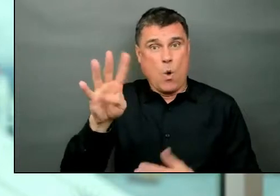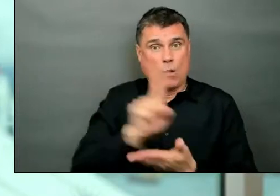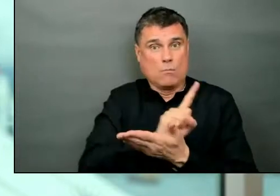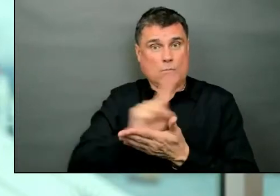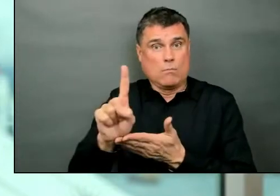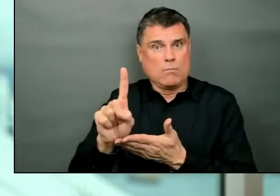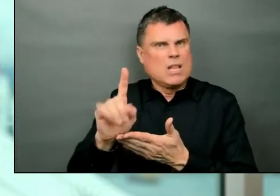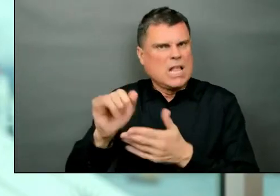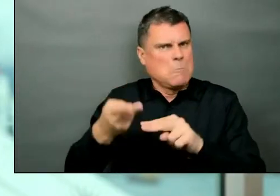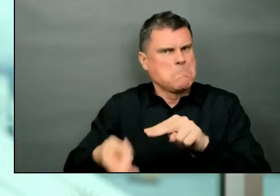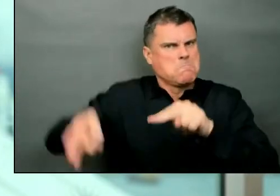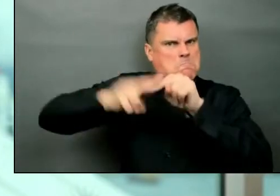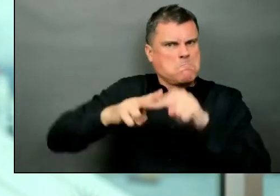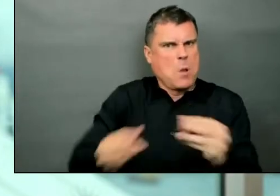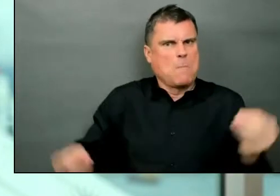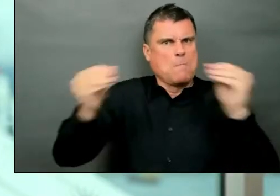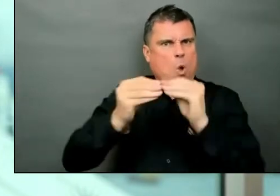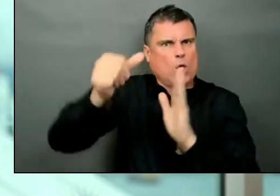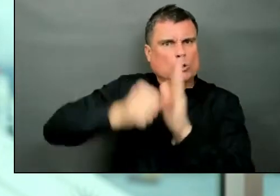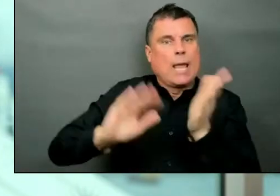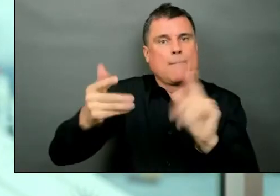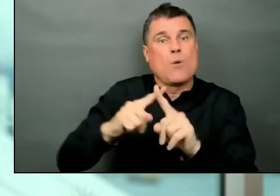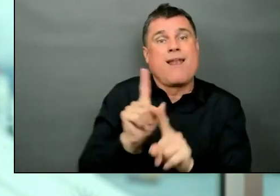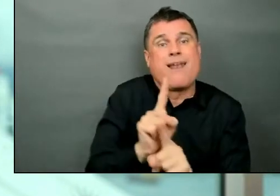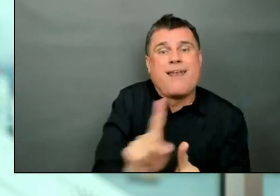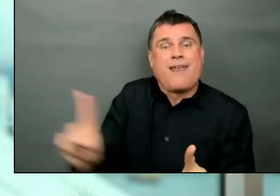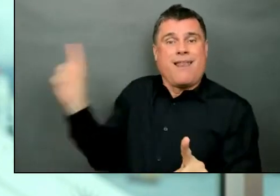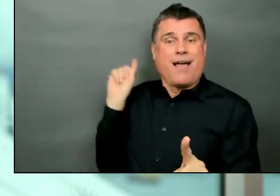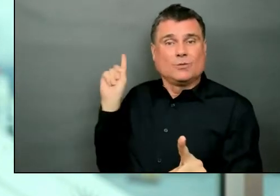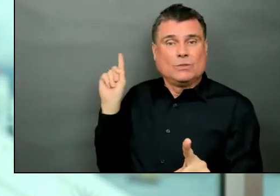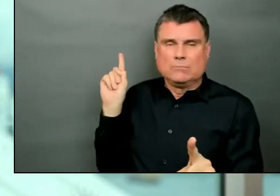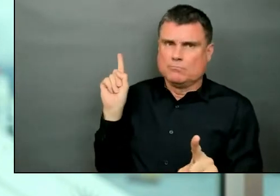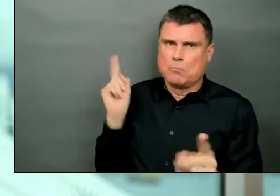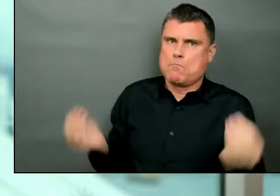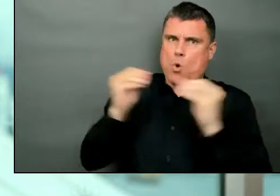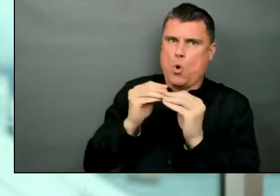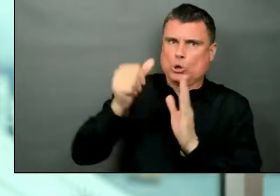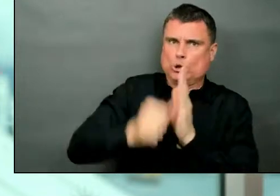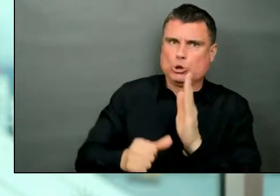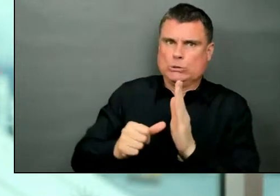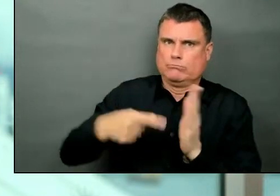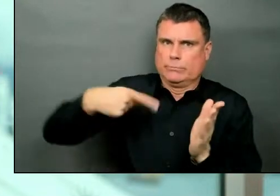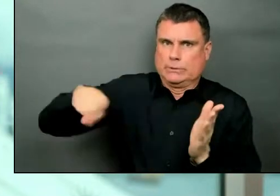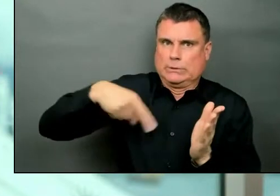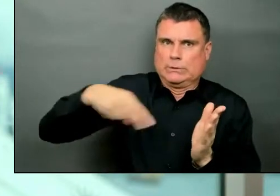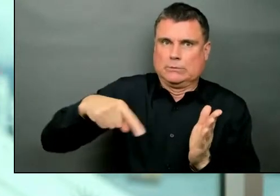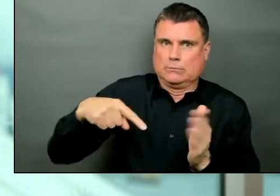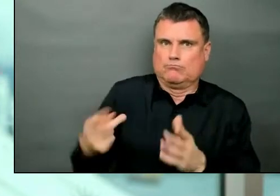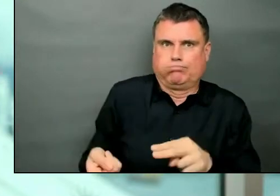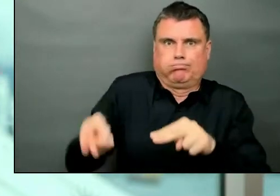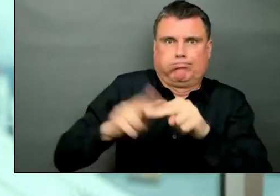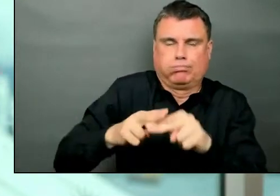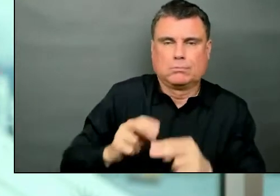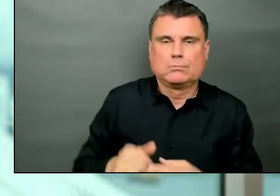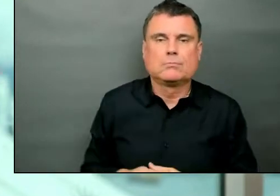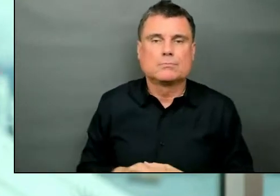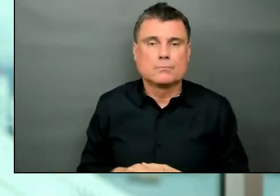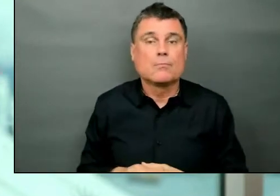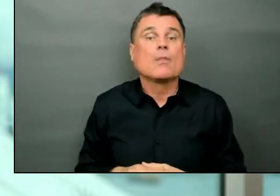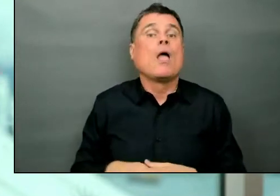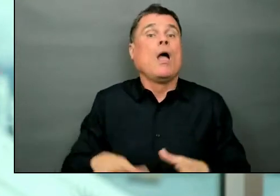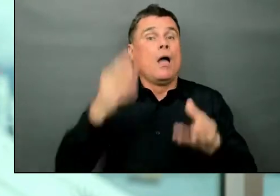surgeries than the same week last year. And I want to thank everybody involved. Those numbers are